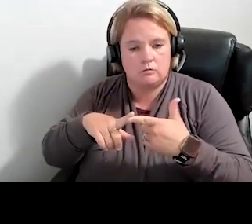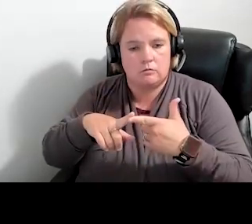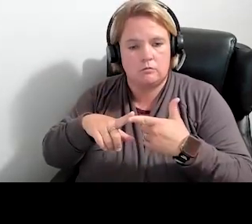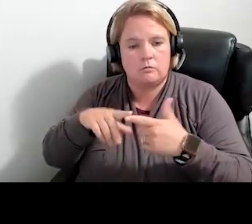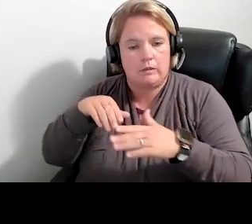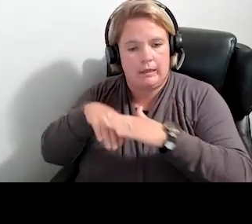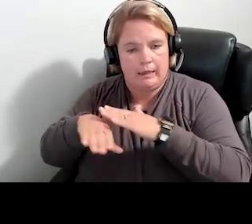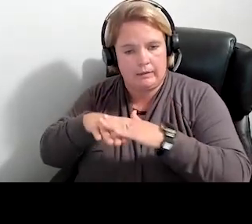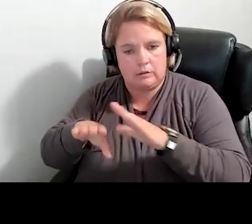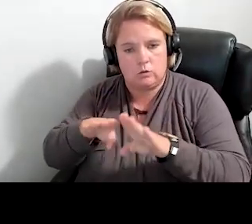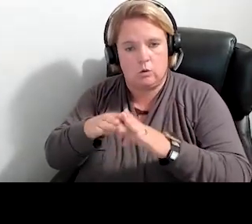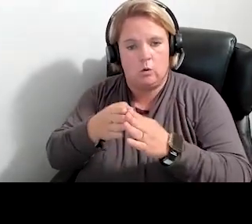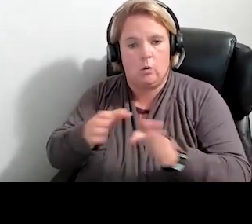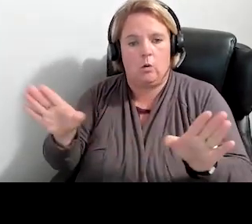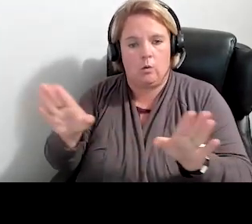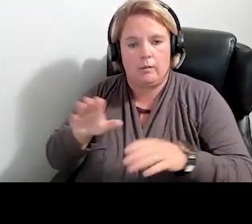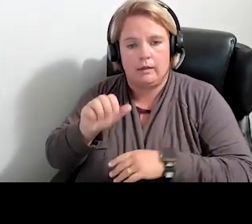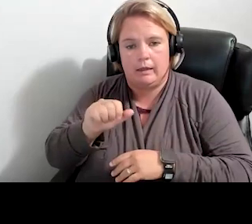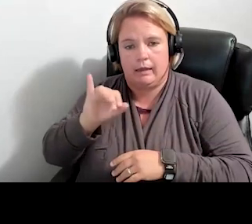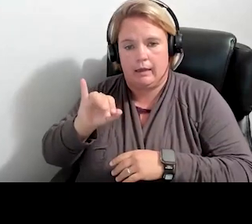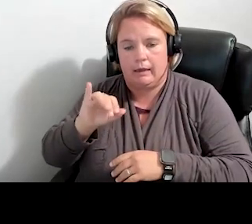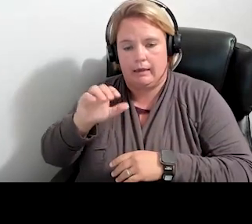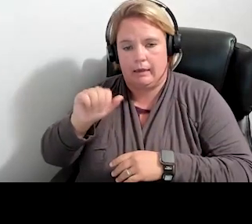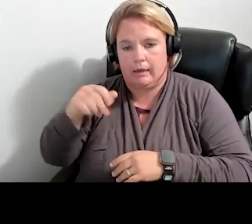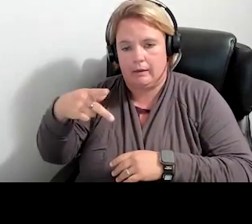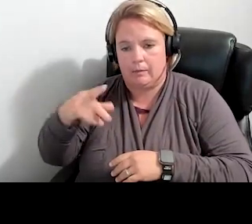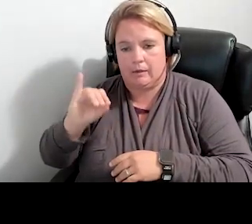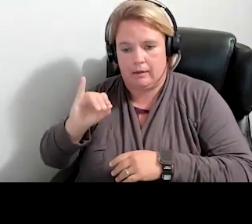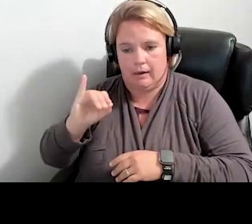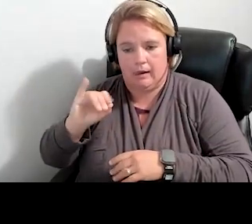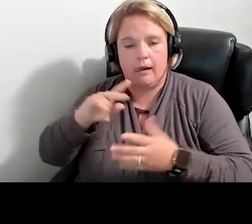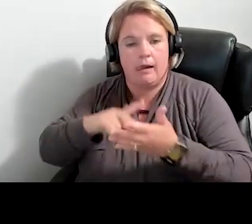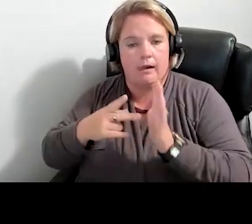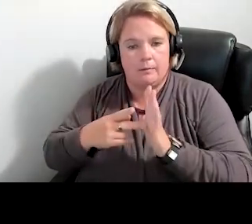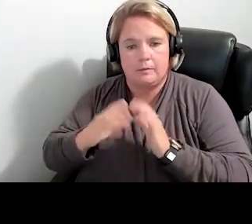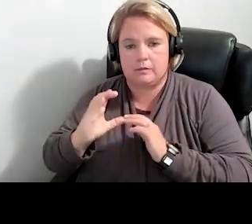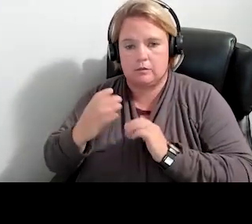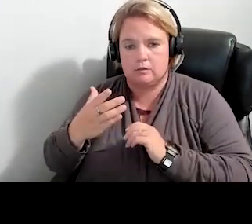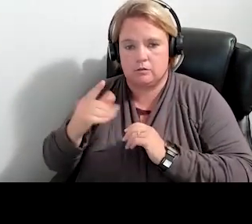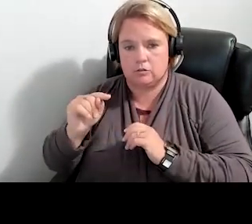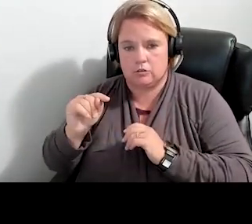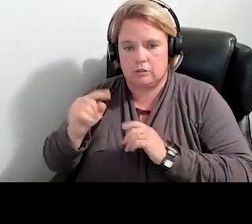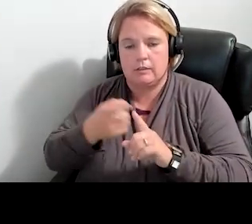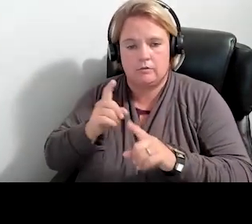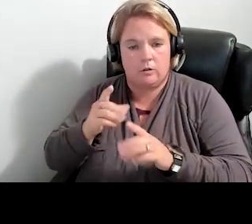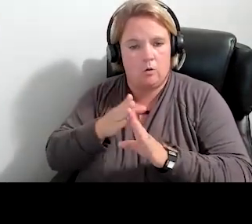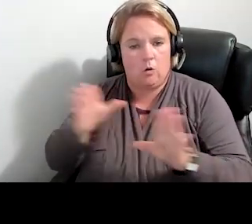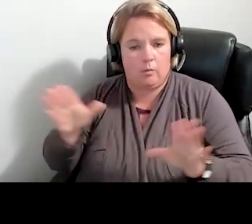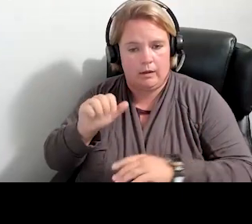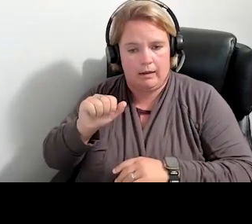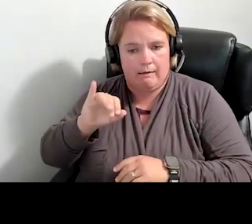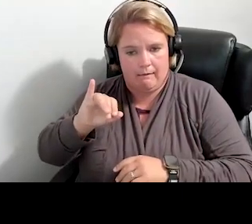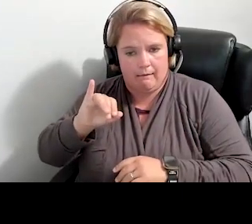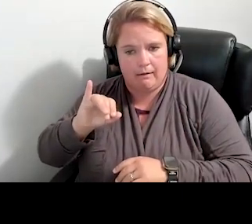access OpenAI's API, and that means that the chatbot that I create comes from OpenAI.